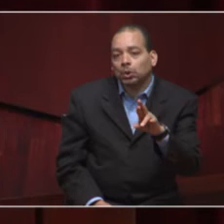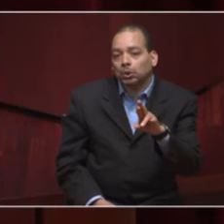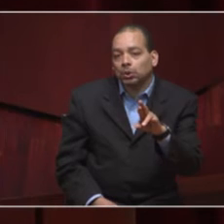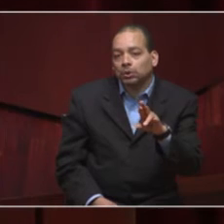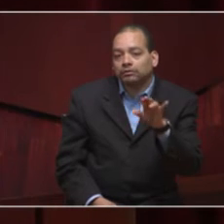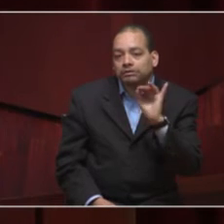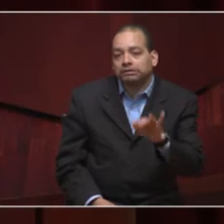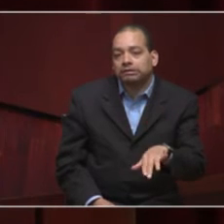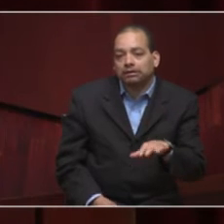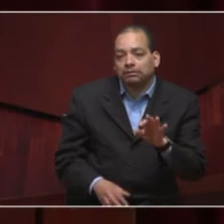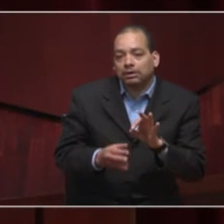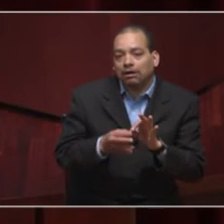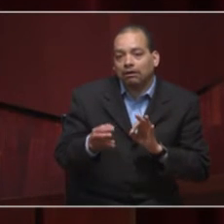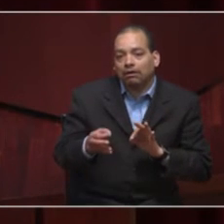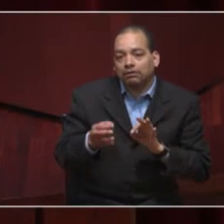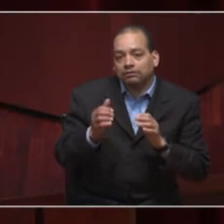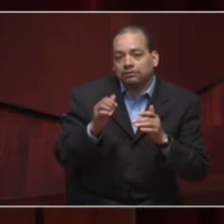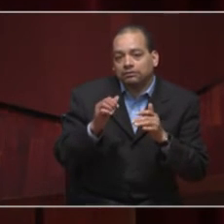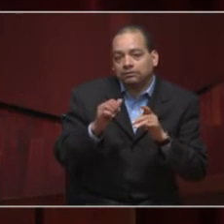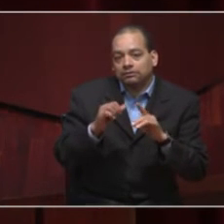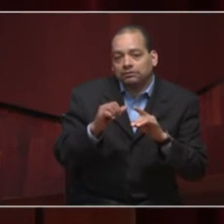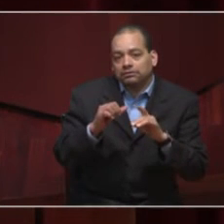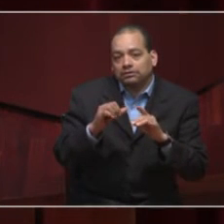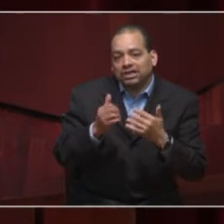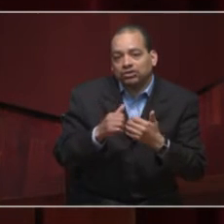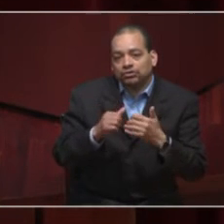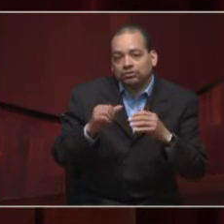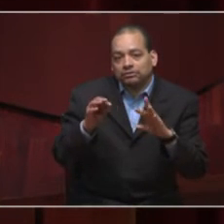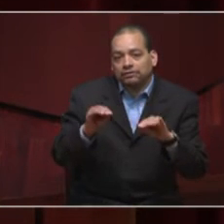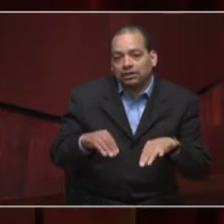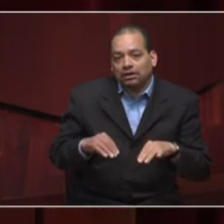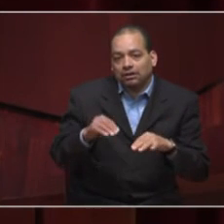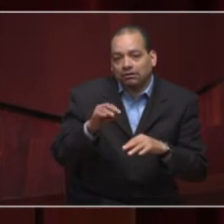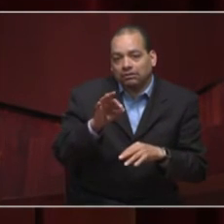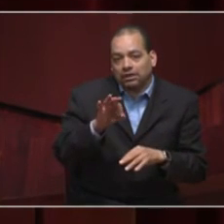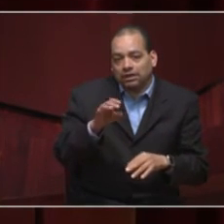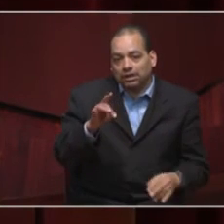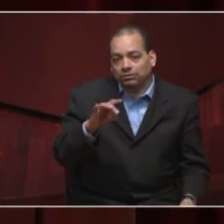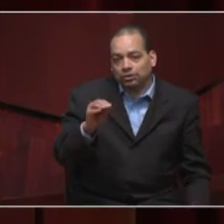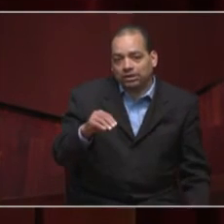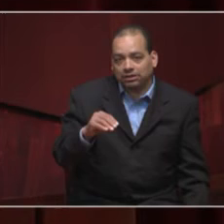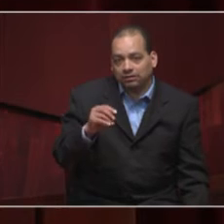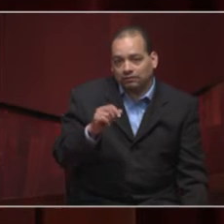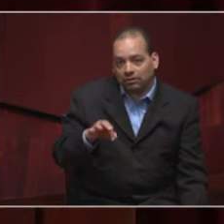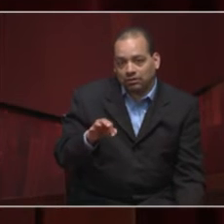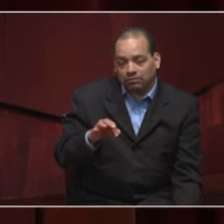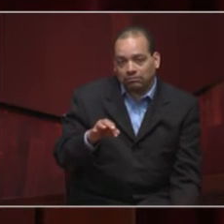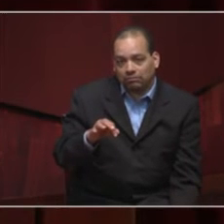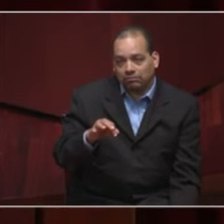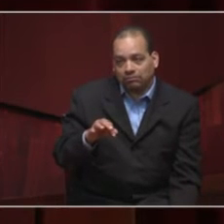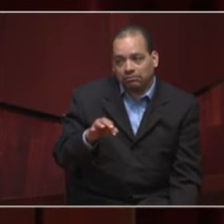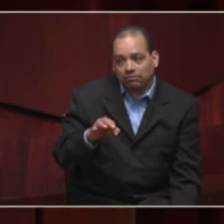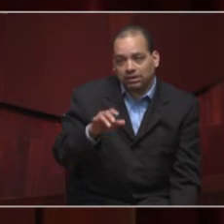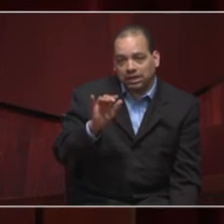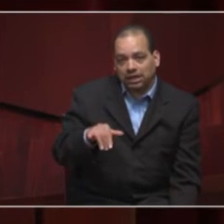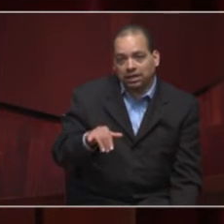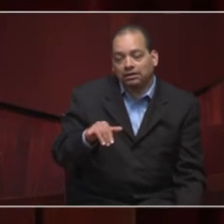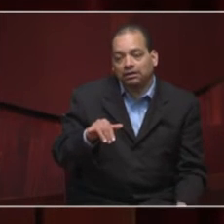agency completes 99% of the TRs that are eligible